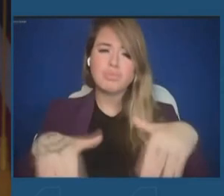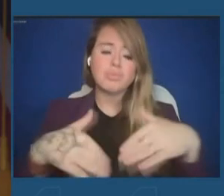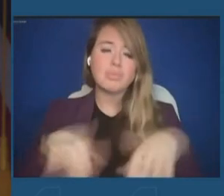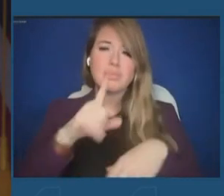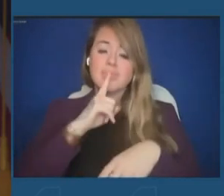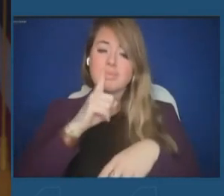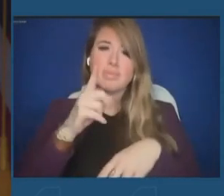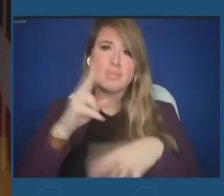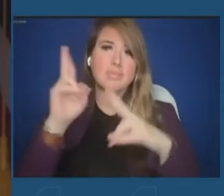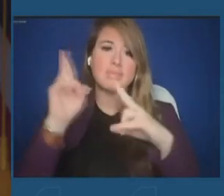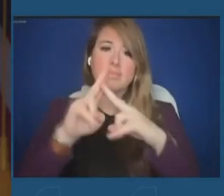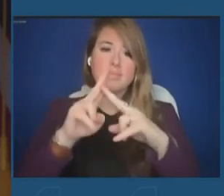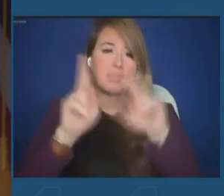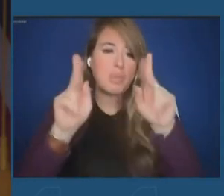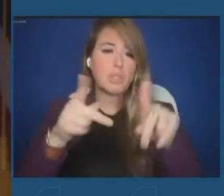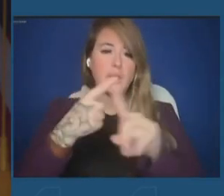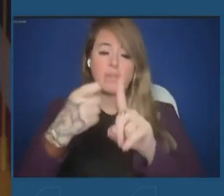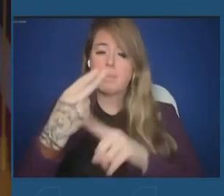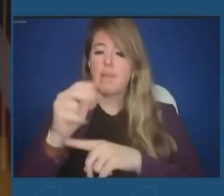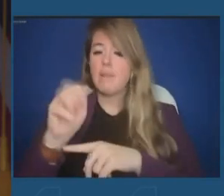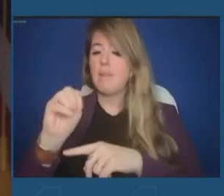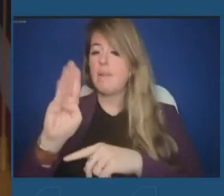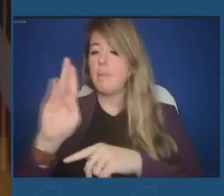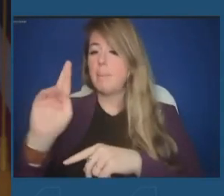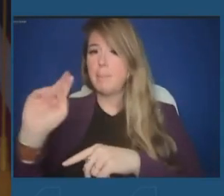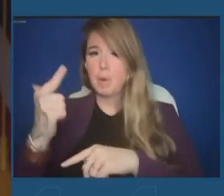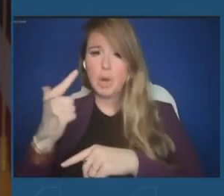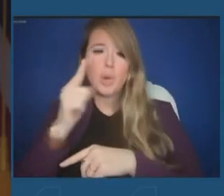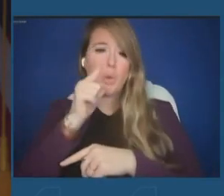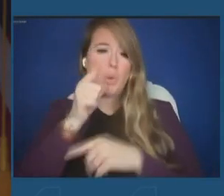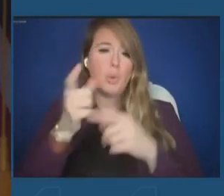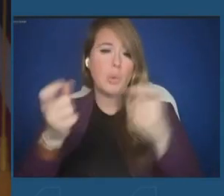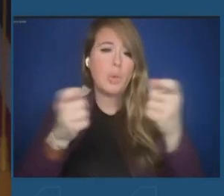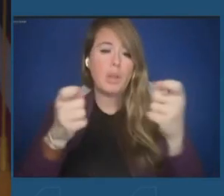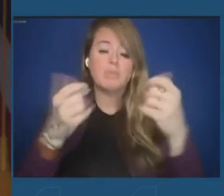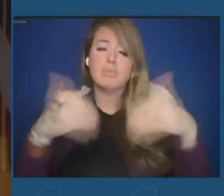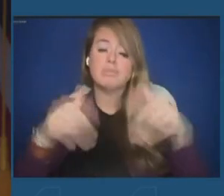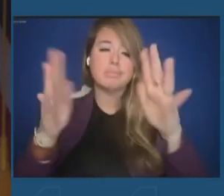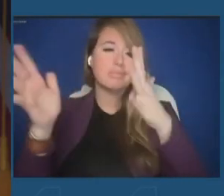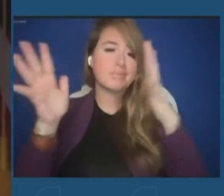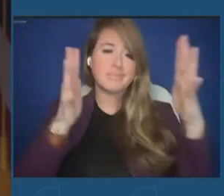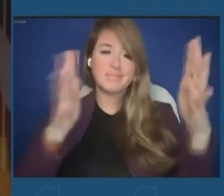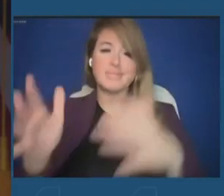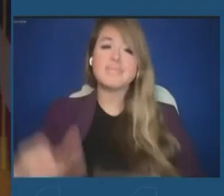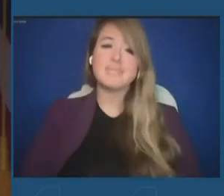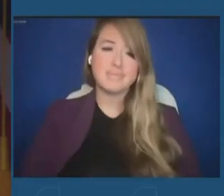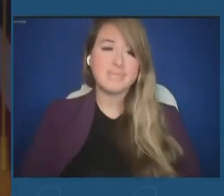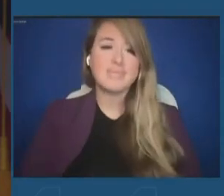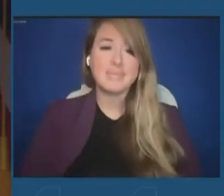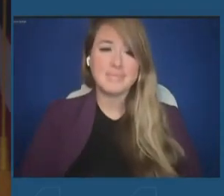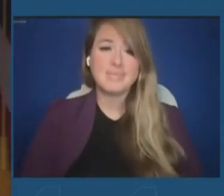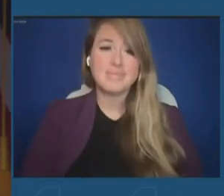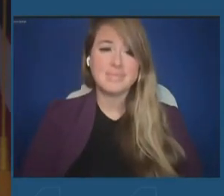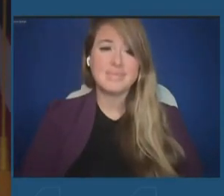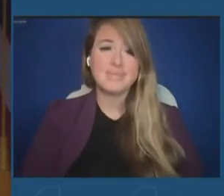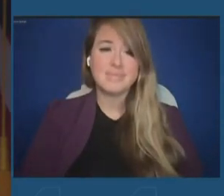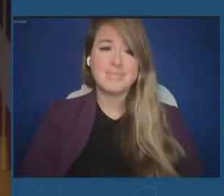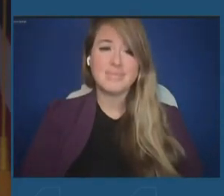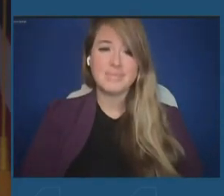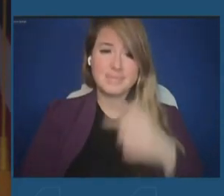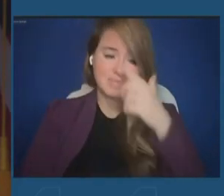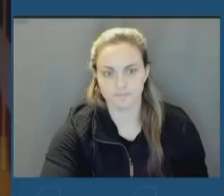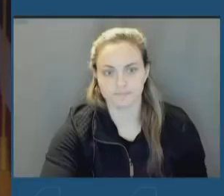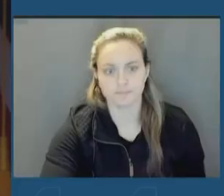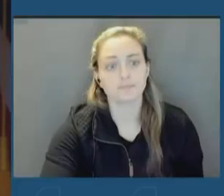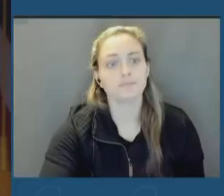from Hamburg run your statewide State Police during a blizzard, Steve Negrelli. And Jackie Bray. Jackie